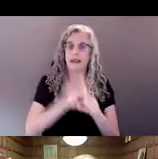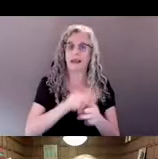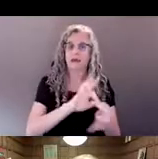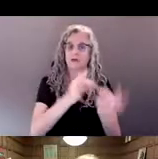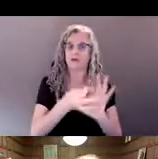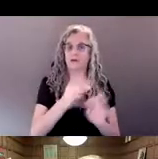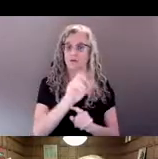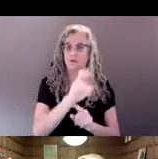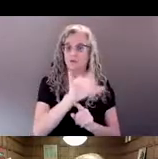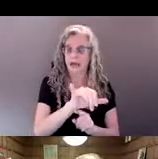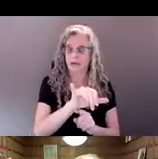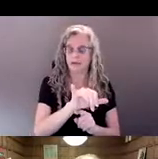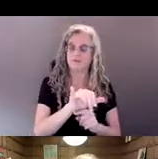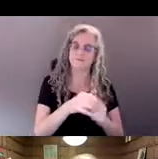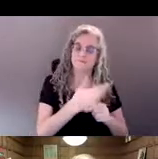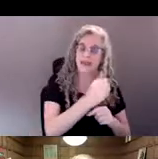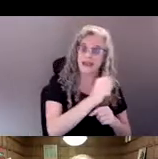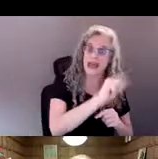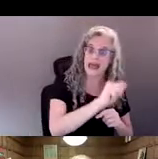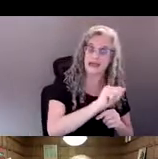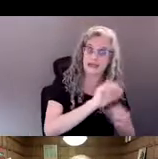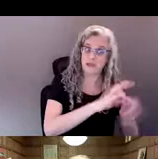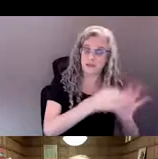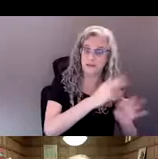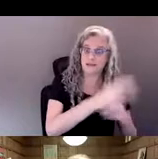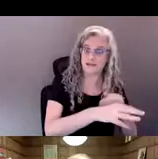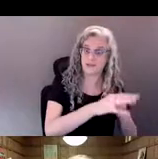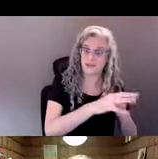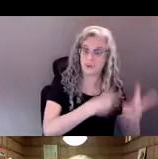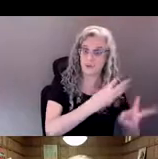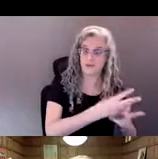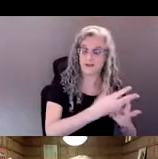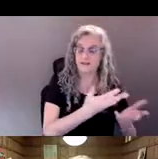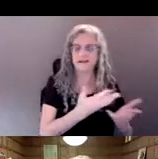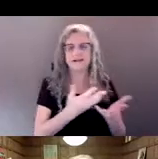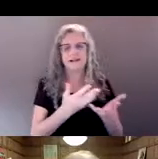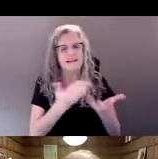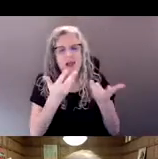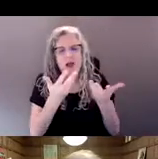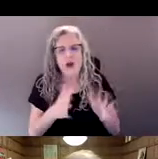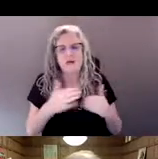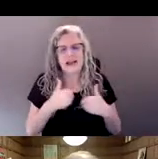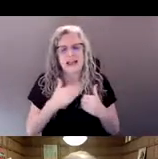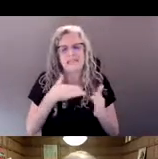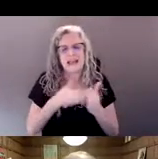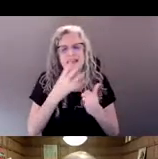and Hannah Arendt's world interpreted reality are already laden with